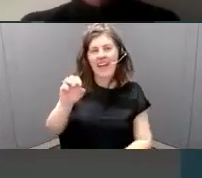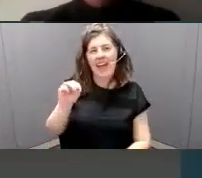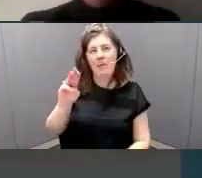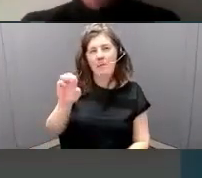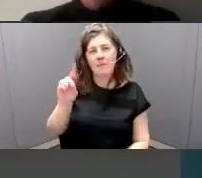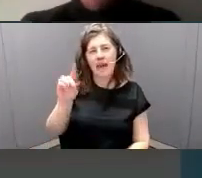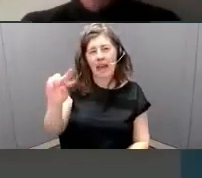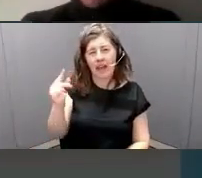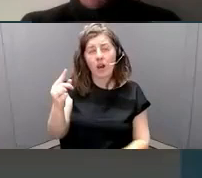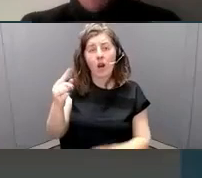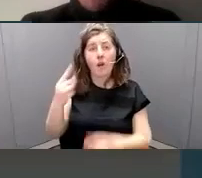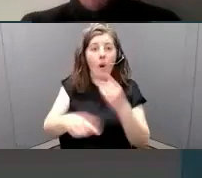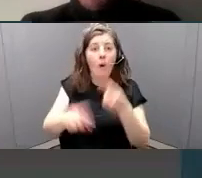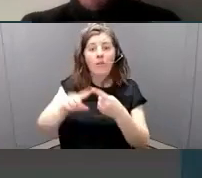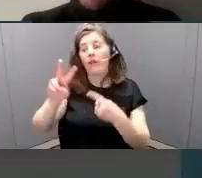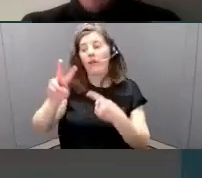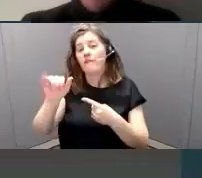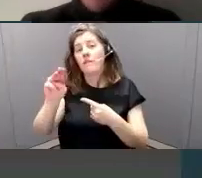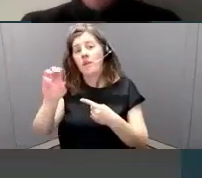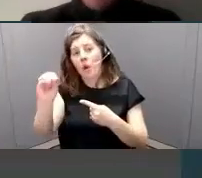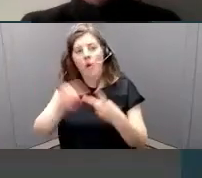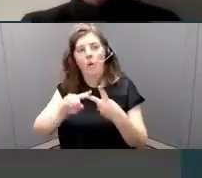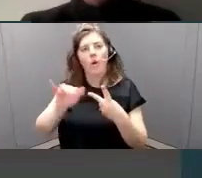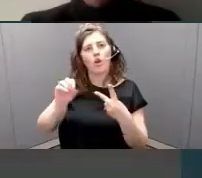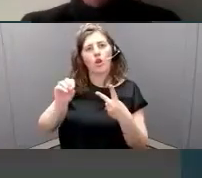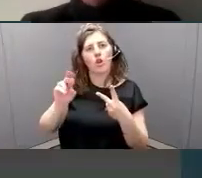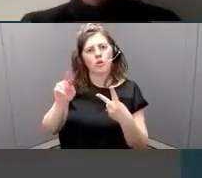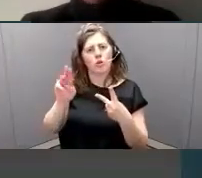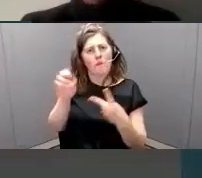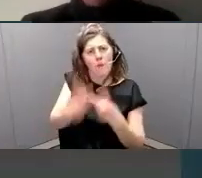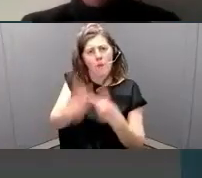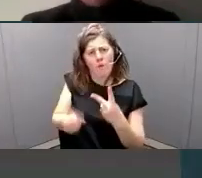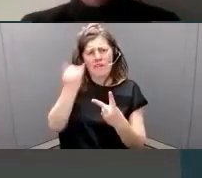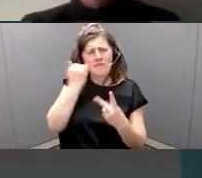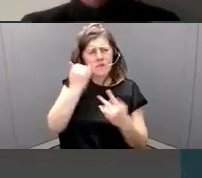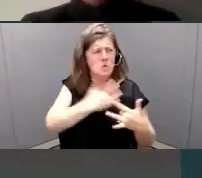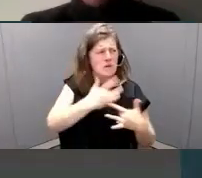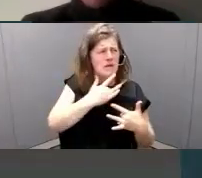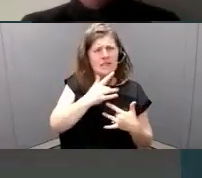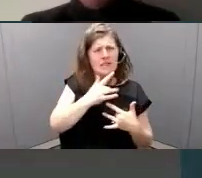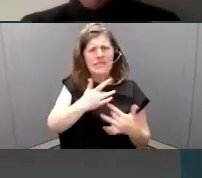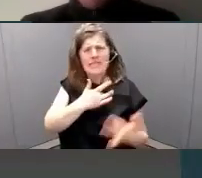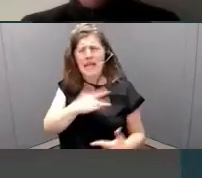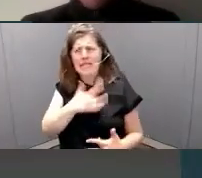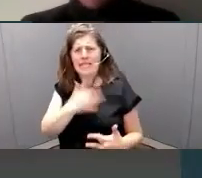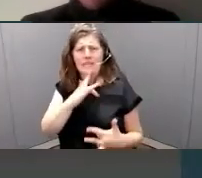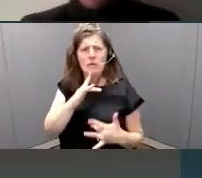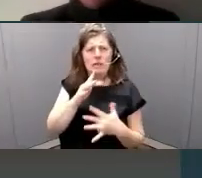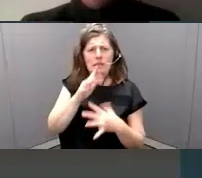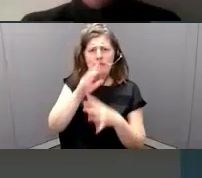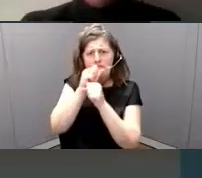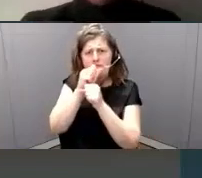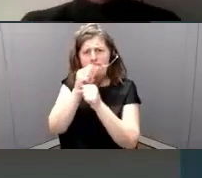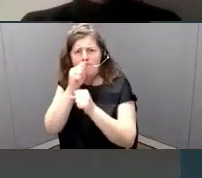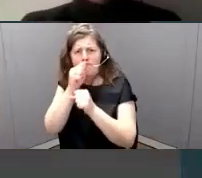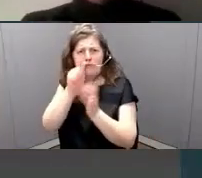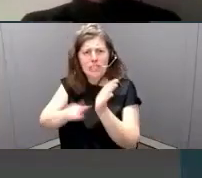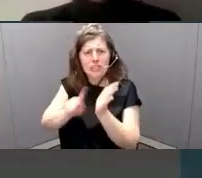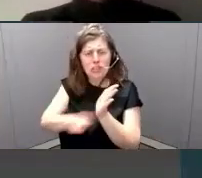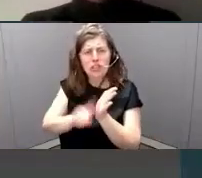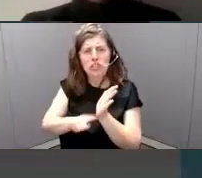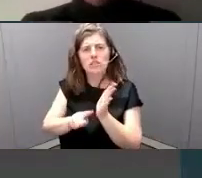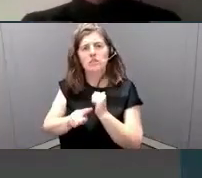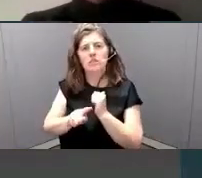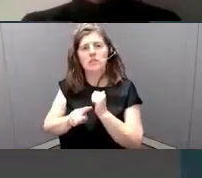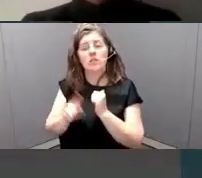both Vimeo and YouTube. And if you're worried about sensitive or embargoed research,